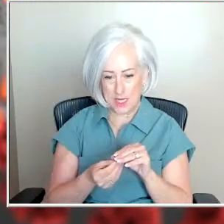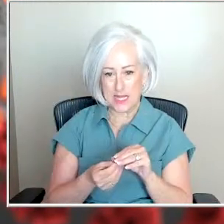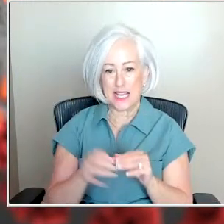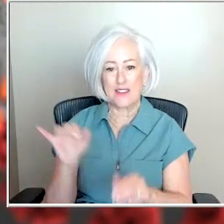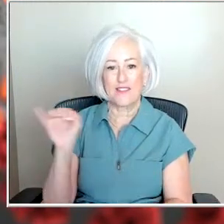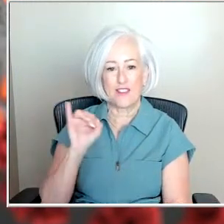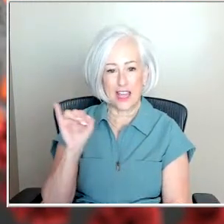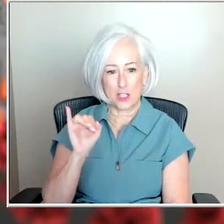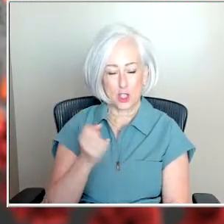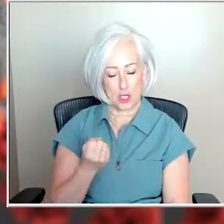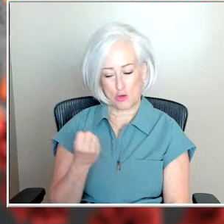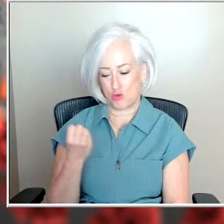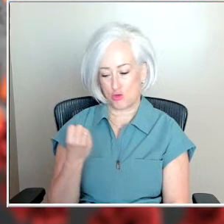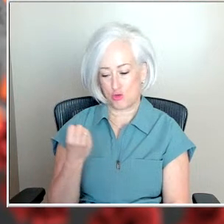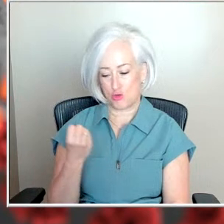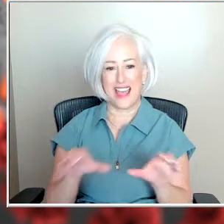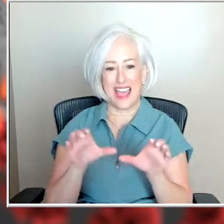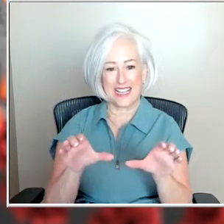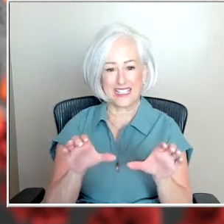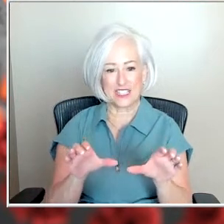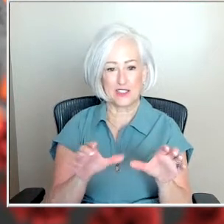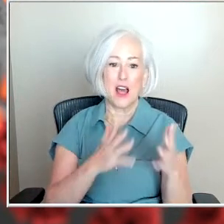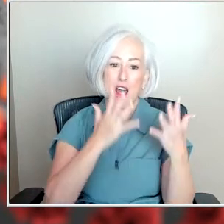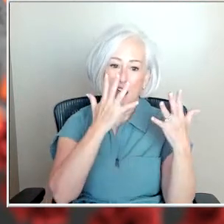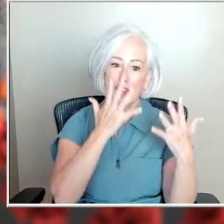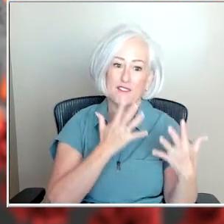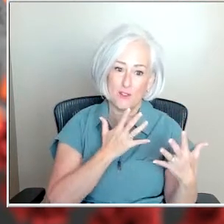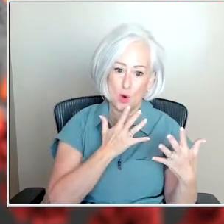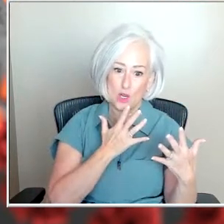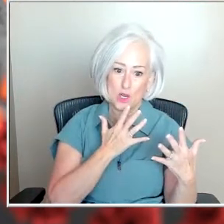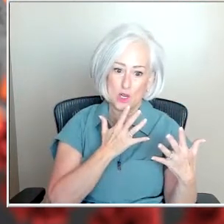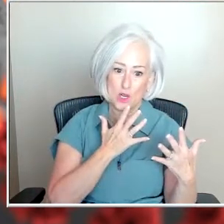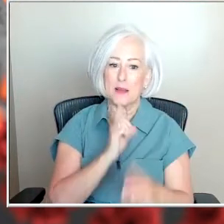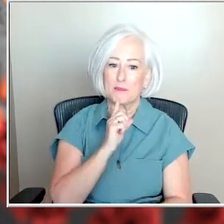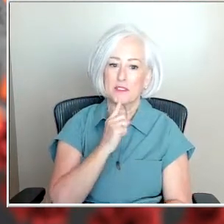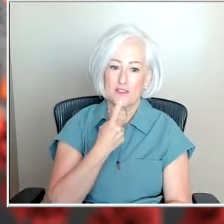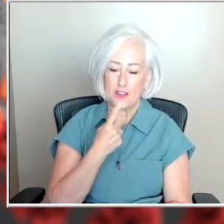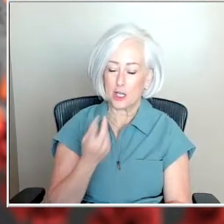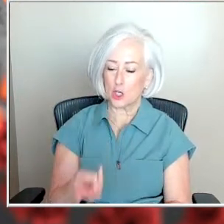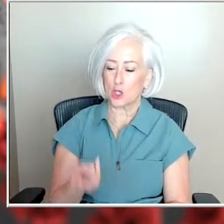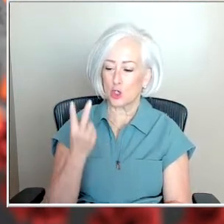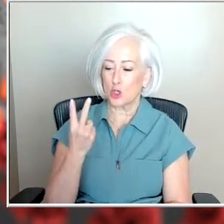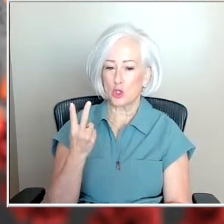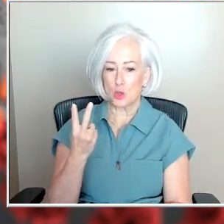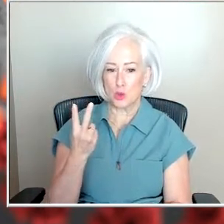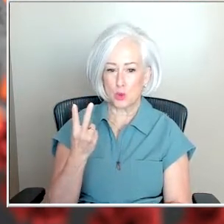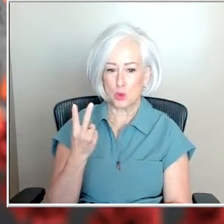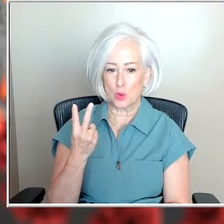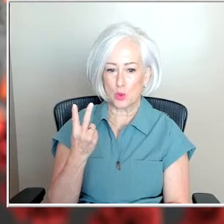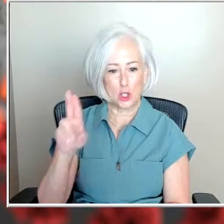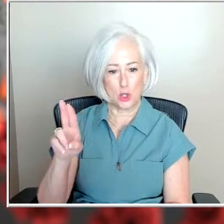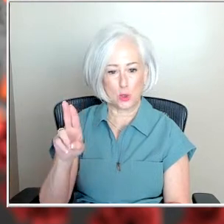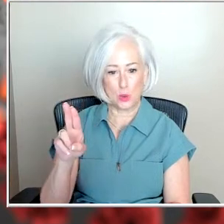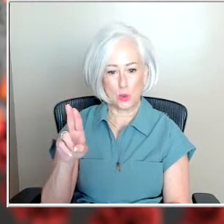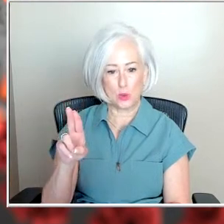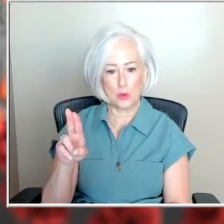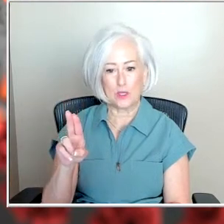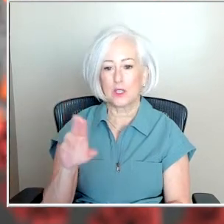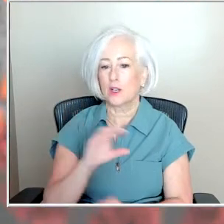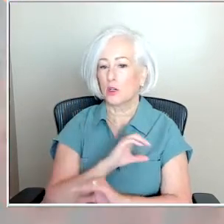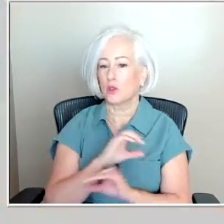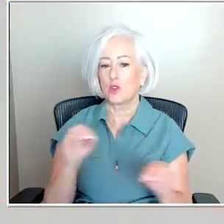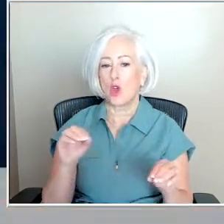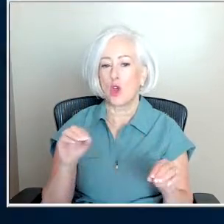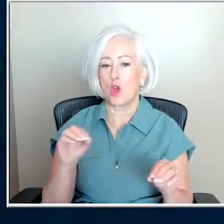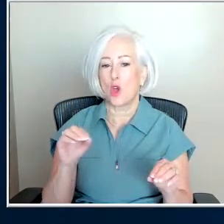12 of those are active. Unfortunately, we do have some severe illness with 2 of those 12 active infections in the ICU and none on the ventilator. All